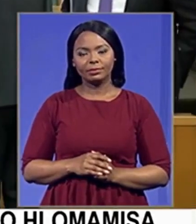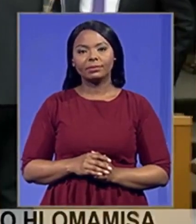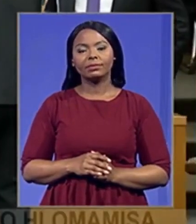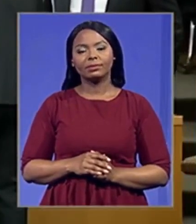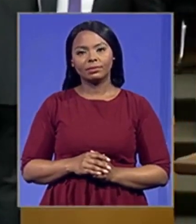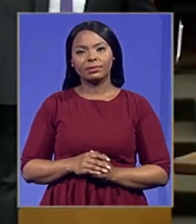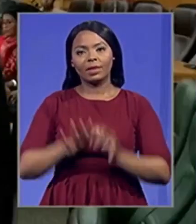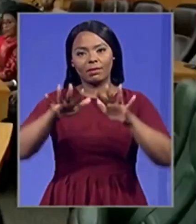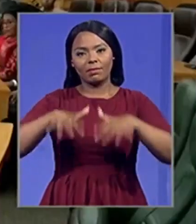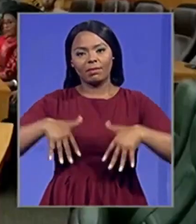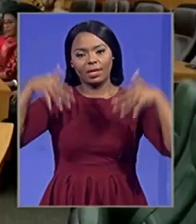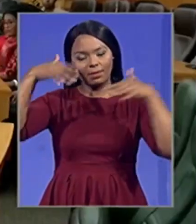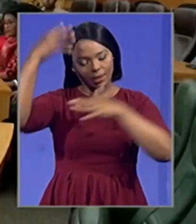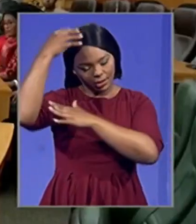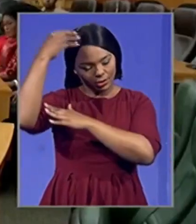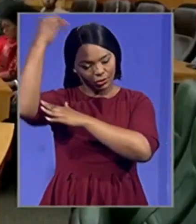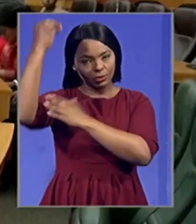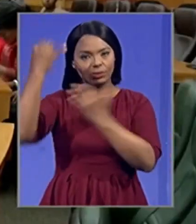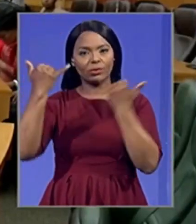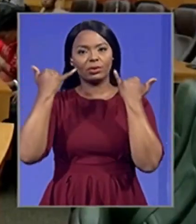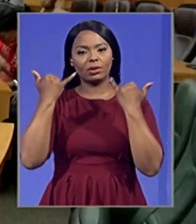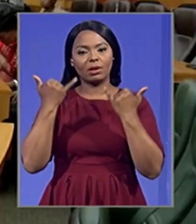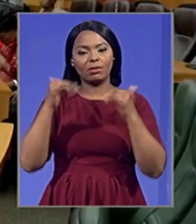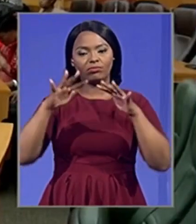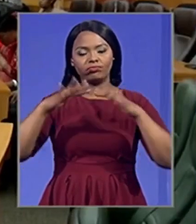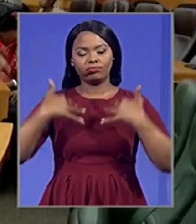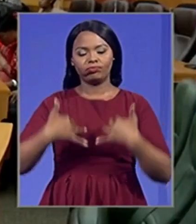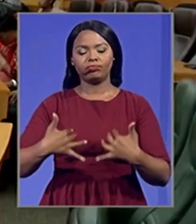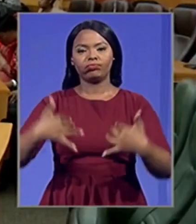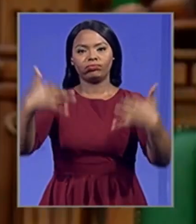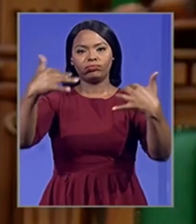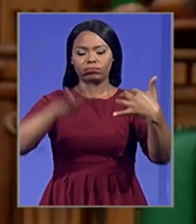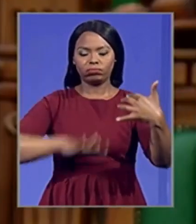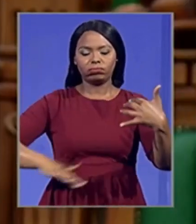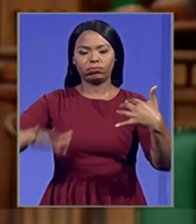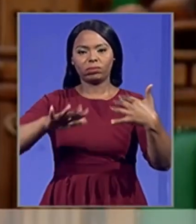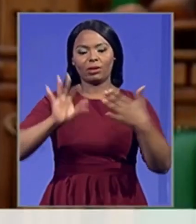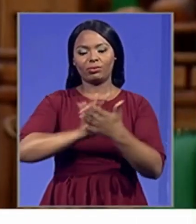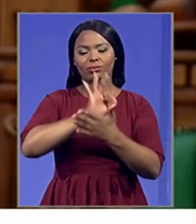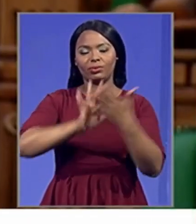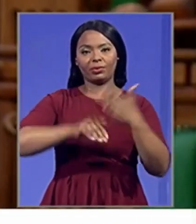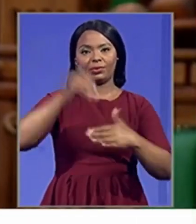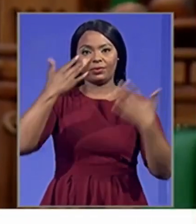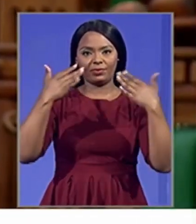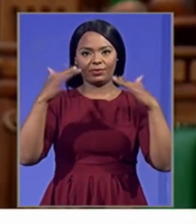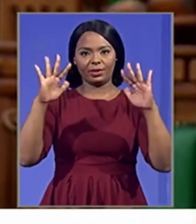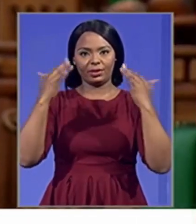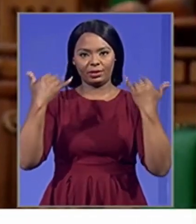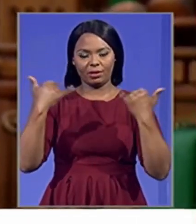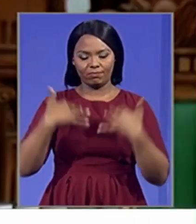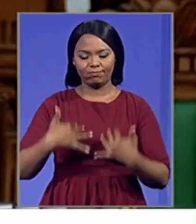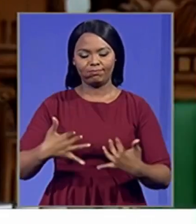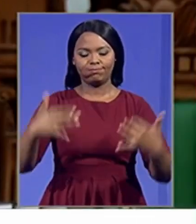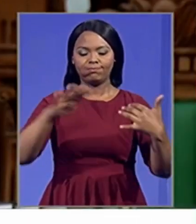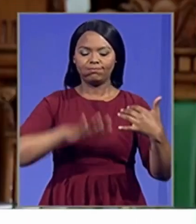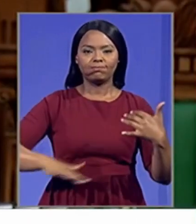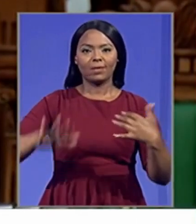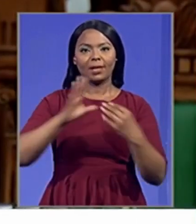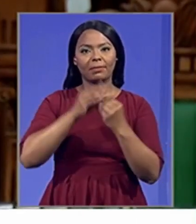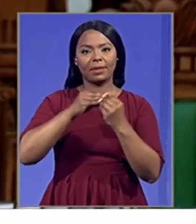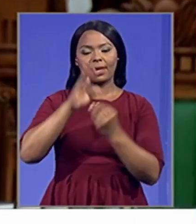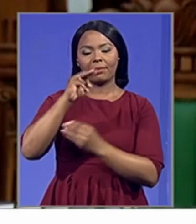Palamente ya Lesotho e dutse tsatsing la kajeno ka mora dikgetho. Ditho tsa Palamente di ile